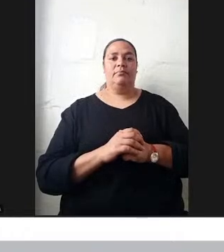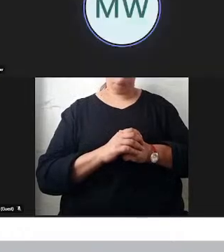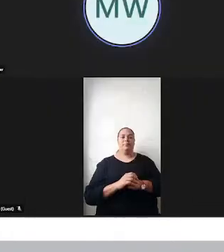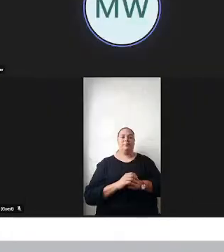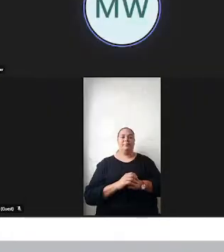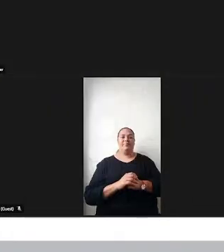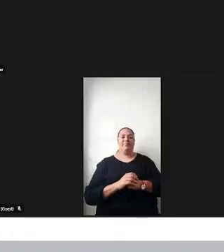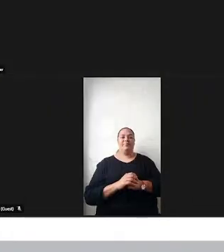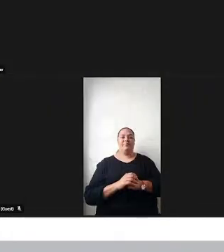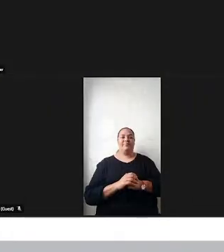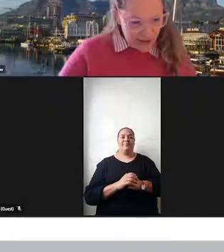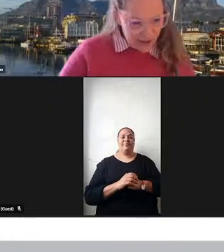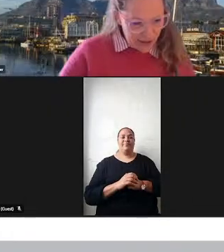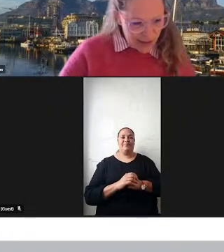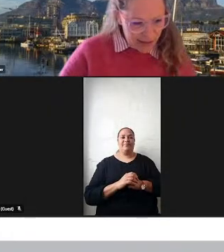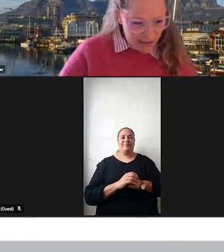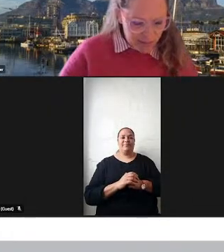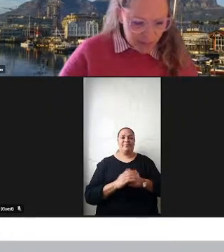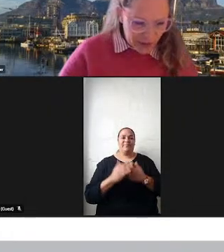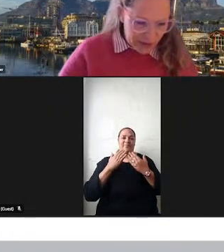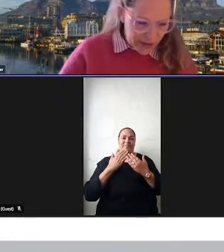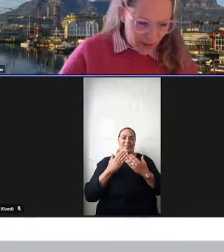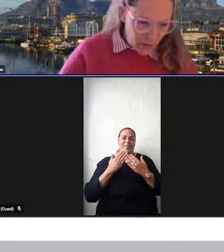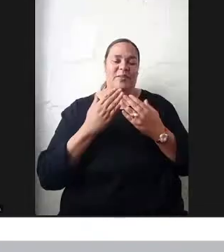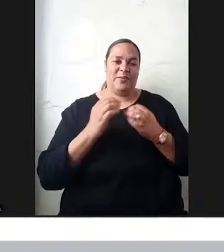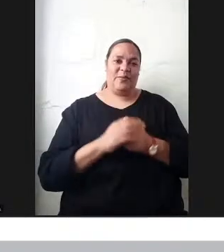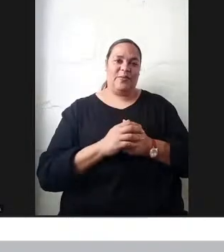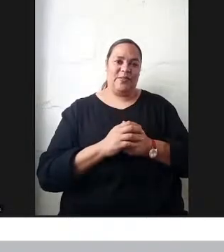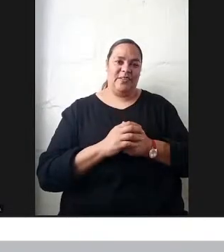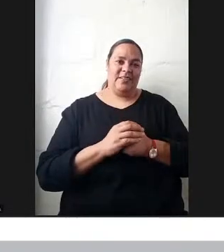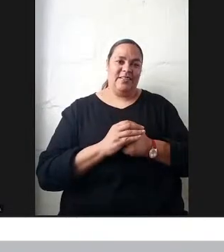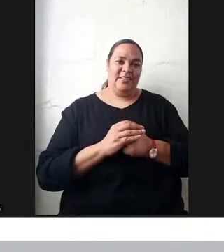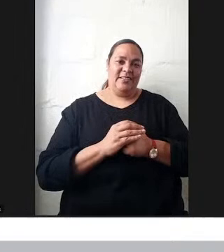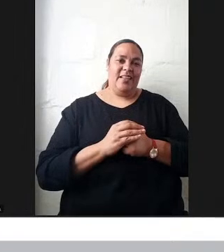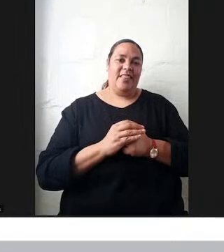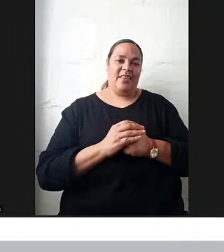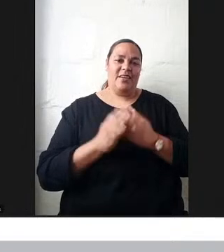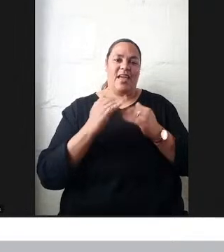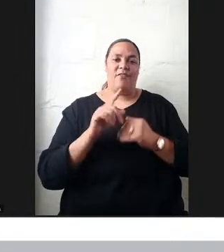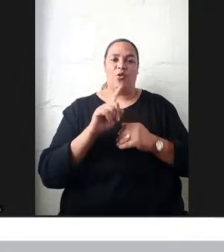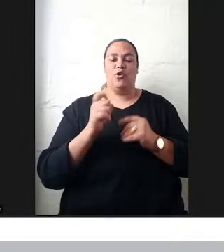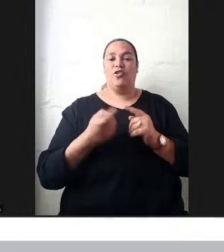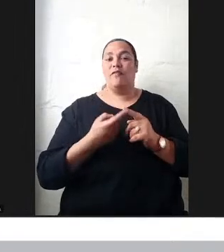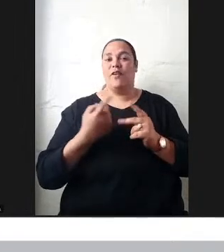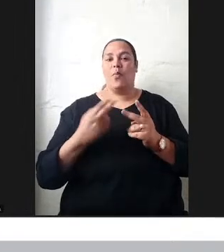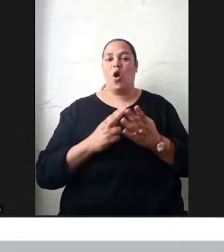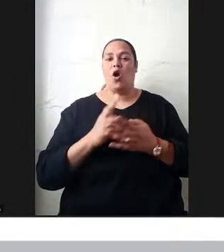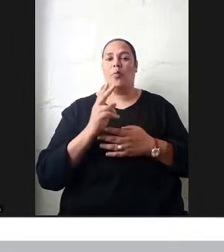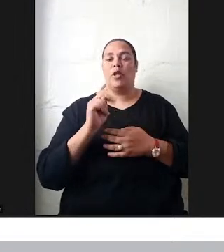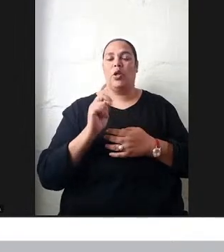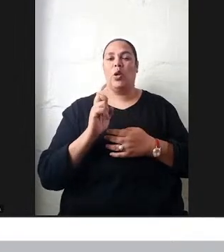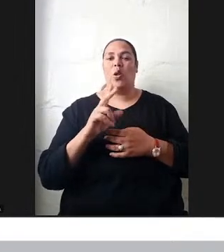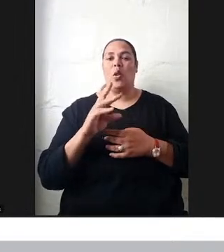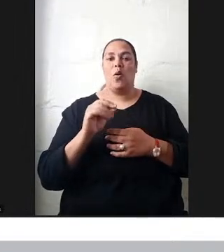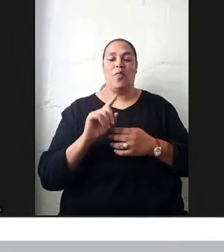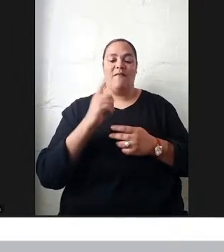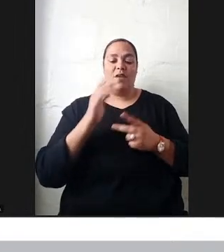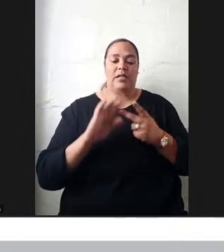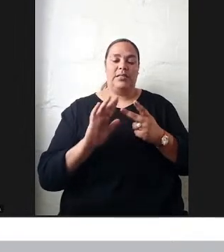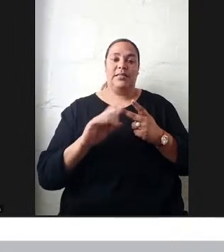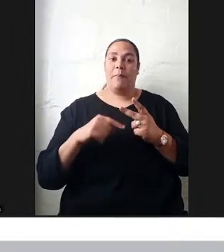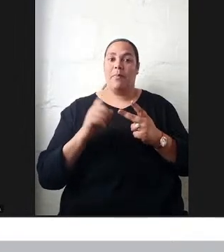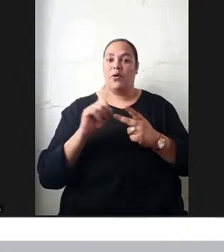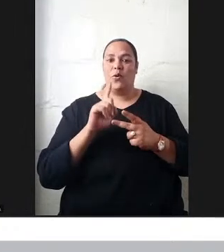Okay, thank you. Then we had questions from Honourable Nkondlo. The first was around the red